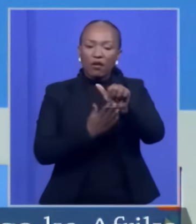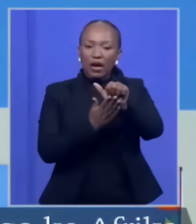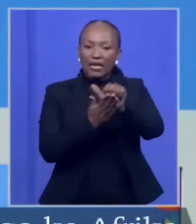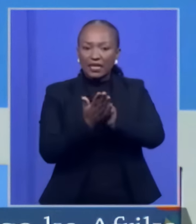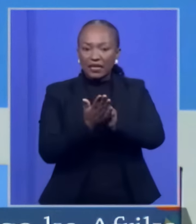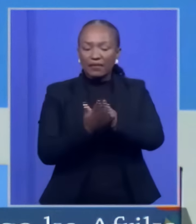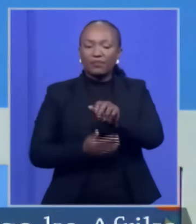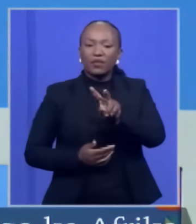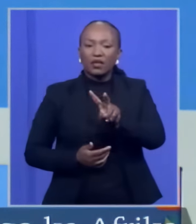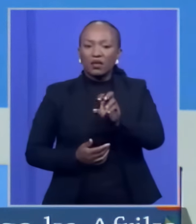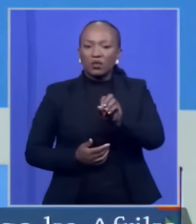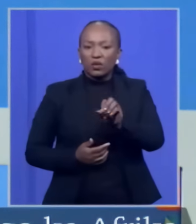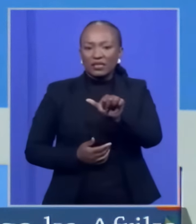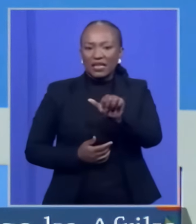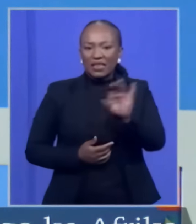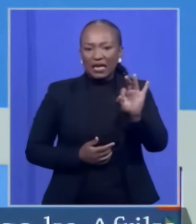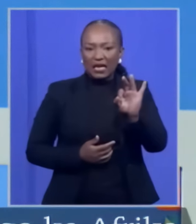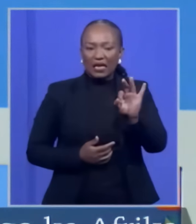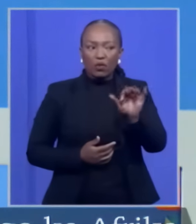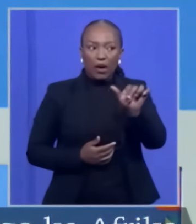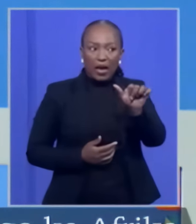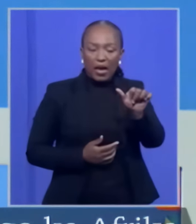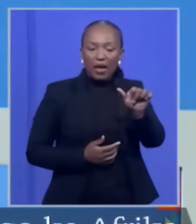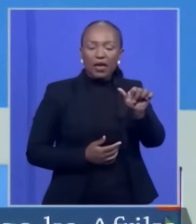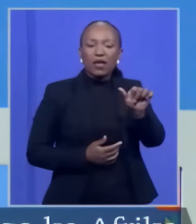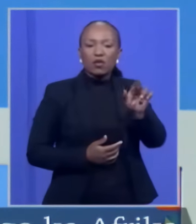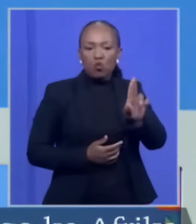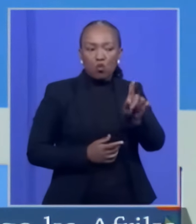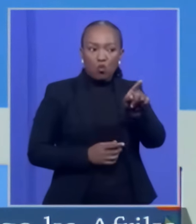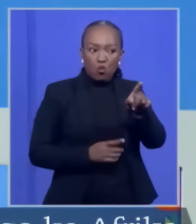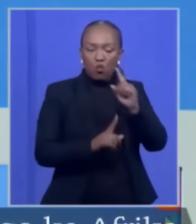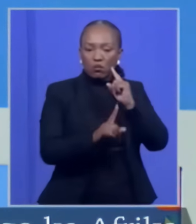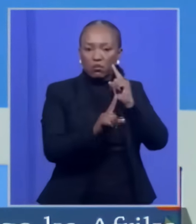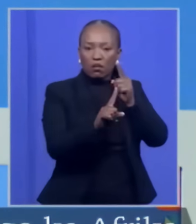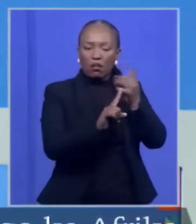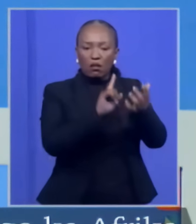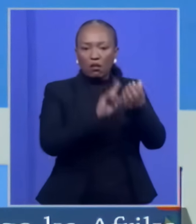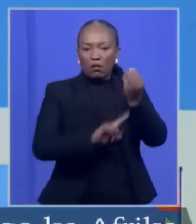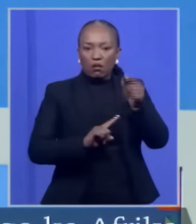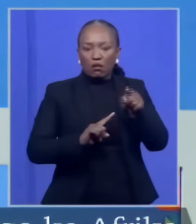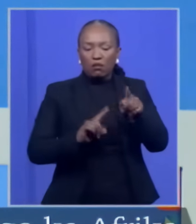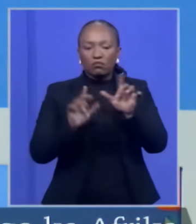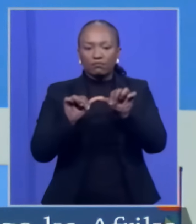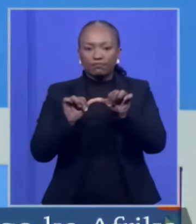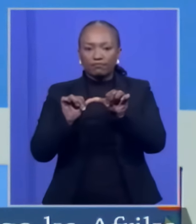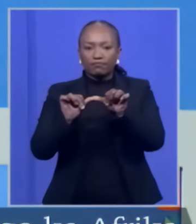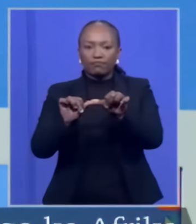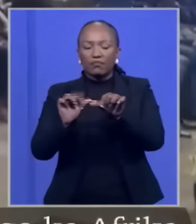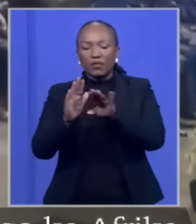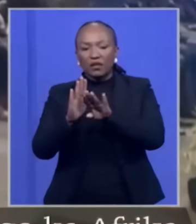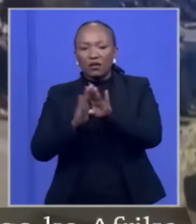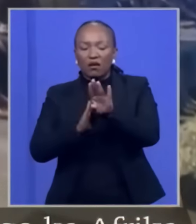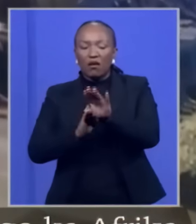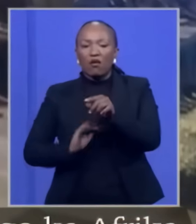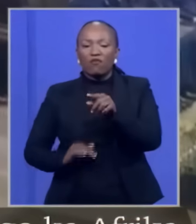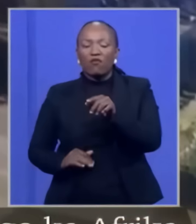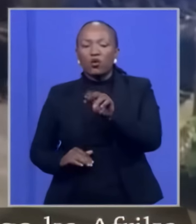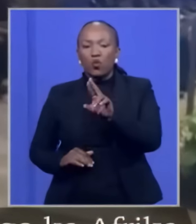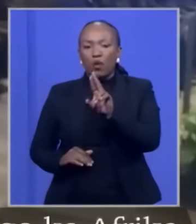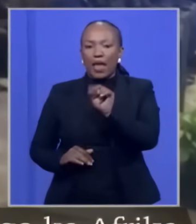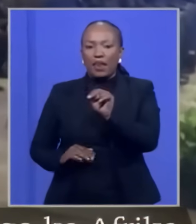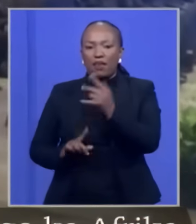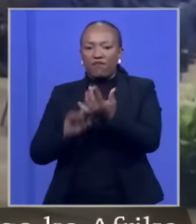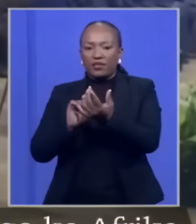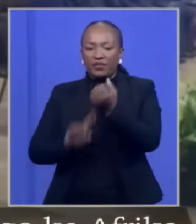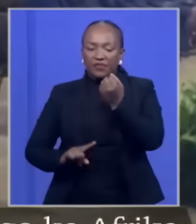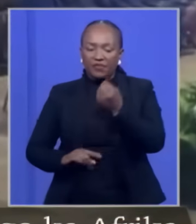2063 of the African Union and the Sustainable Development Goals of the United Nations. Commissioner wa